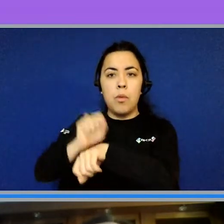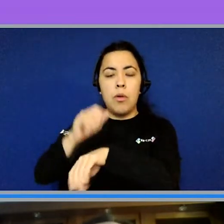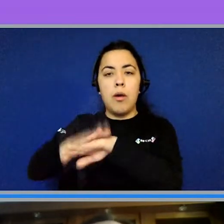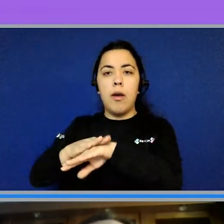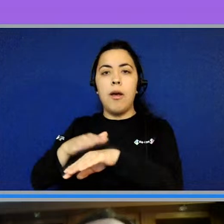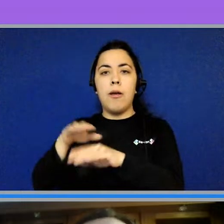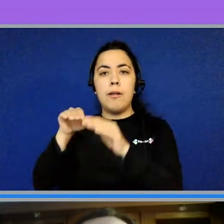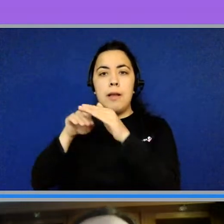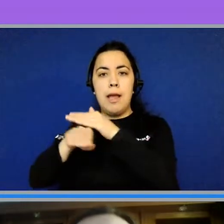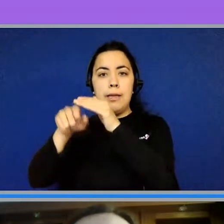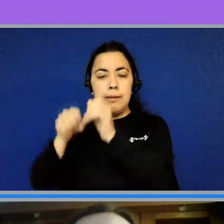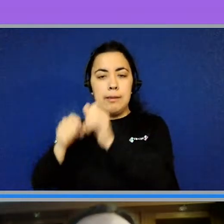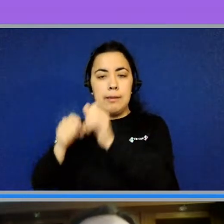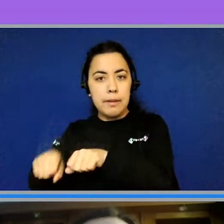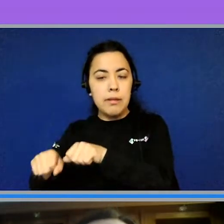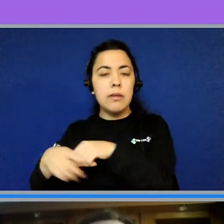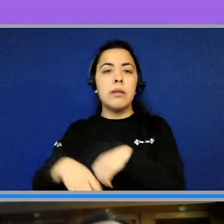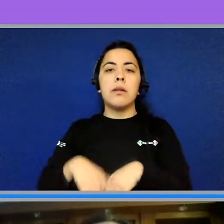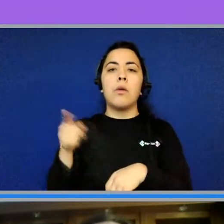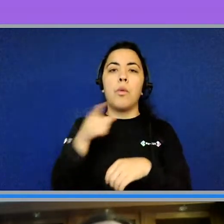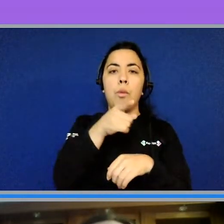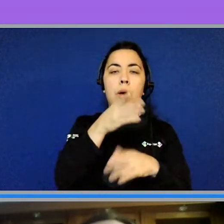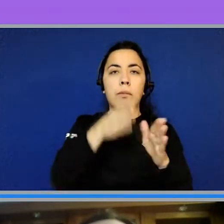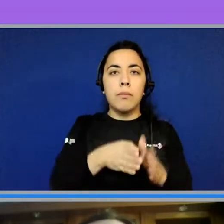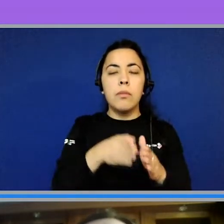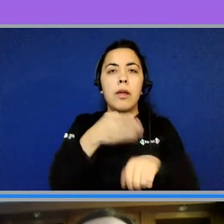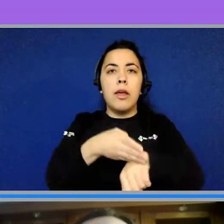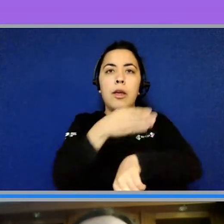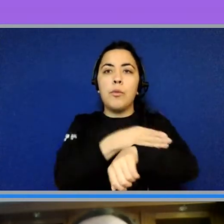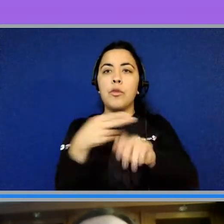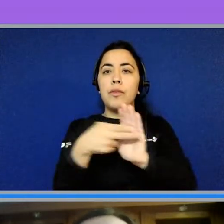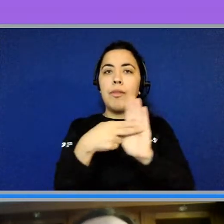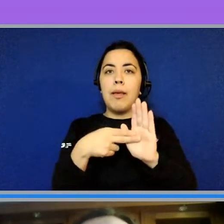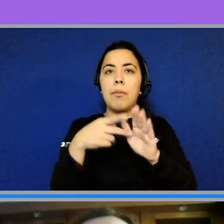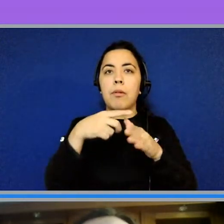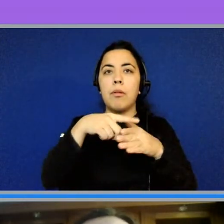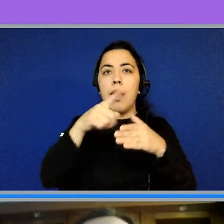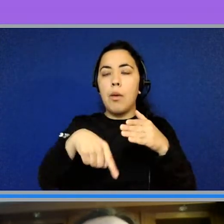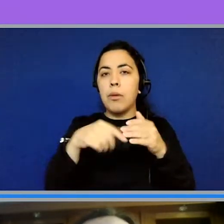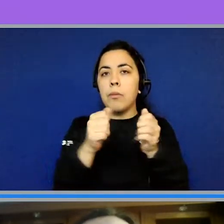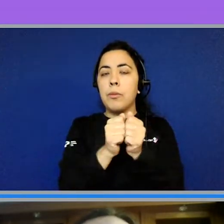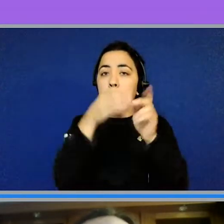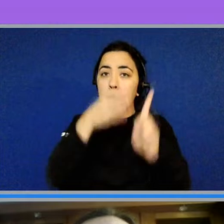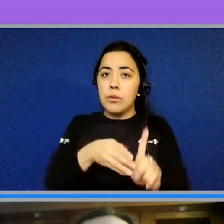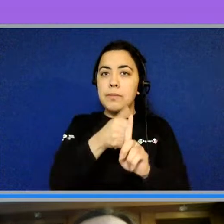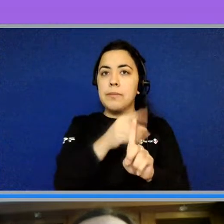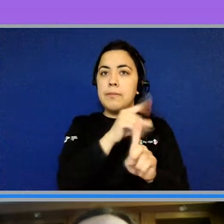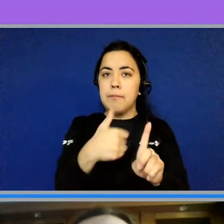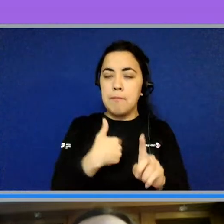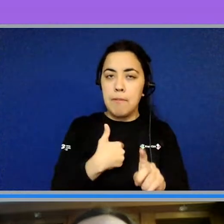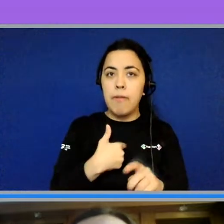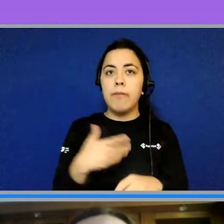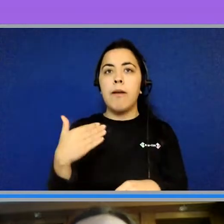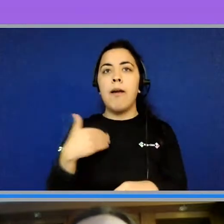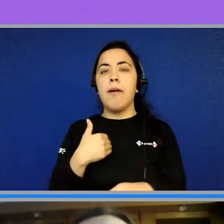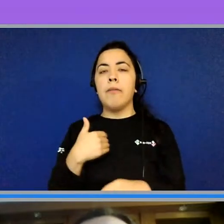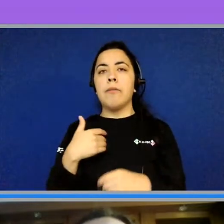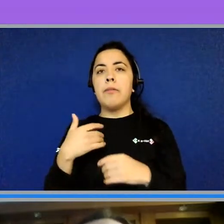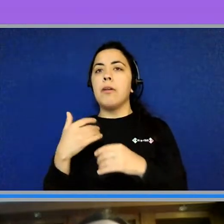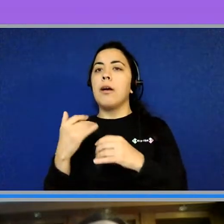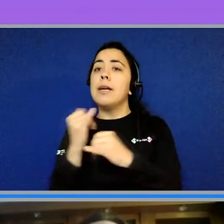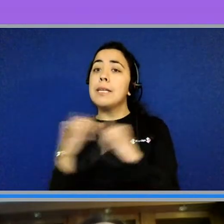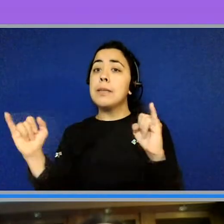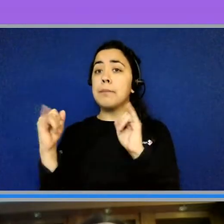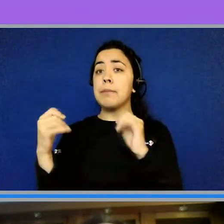improving labor market outcomes of persons with disabilities. We have a guidance on independent living, how